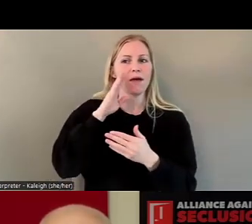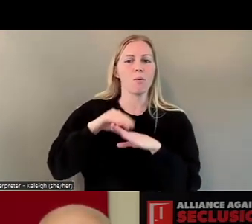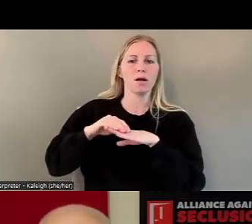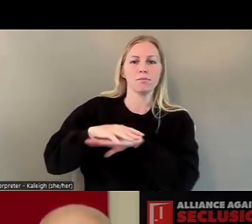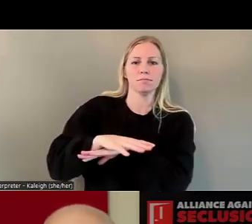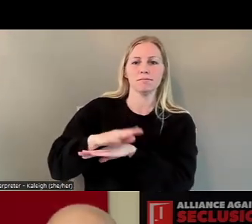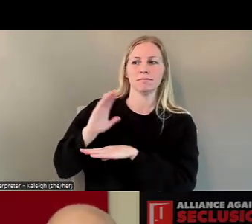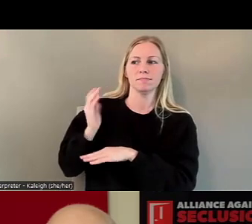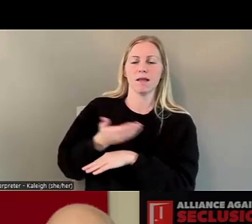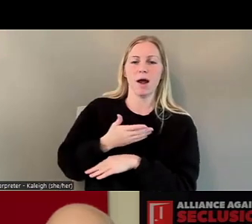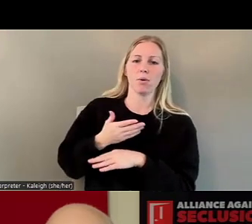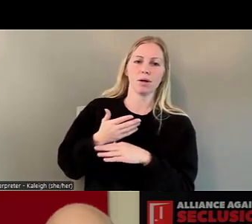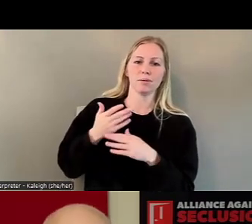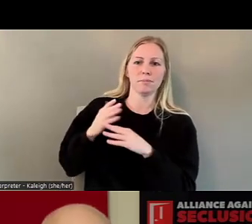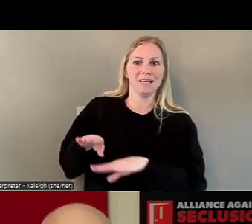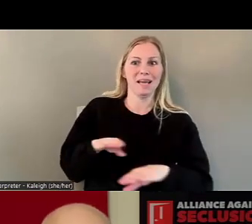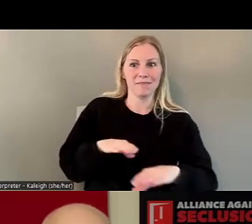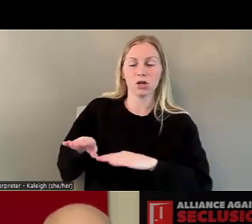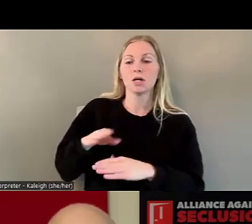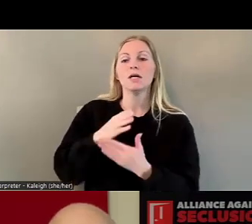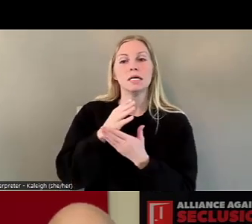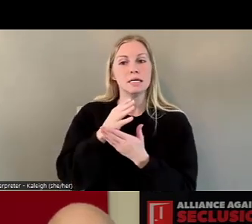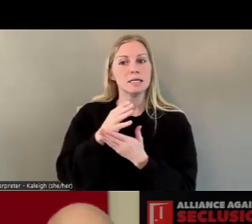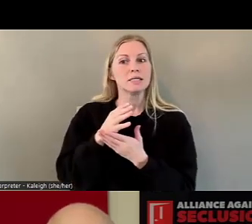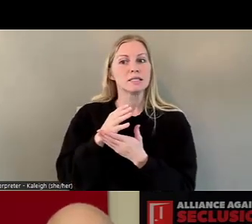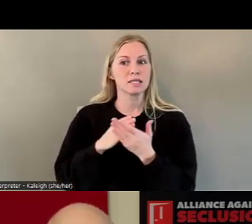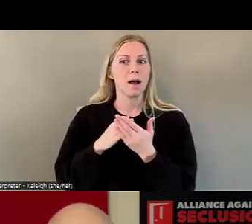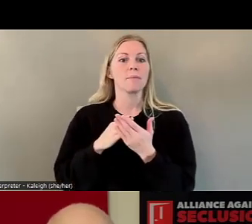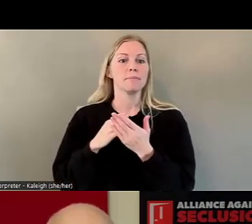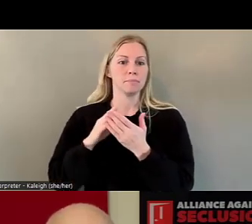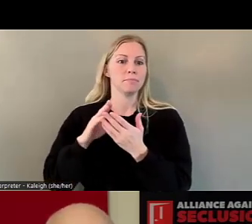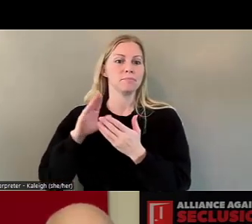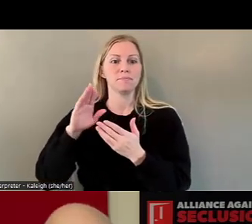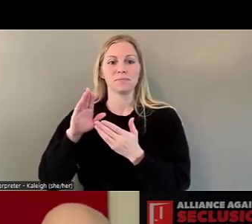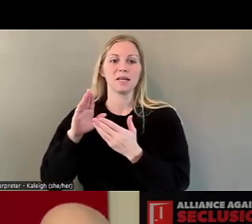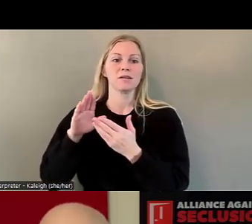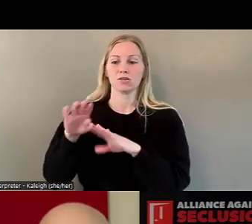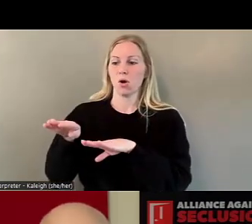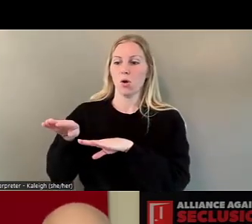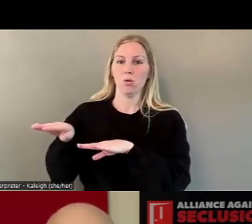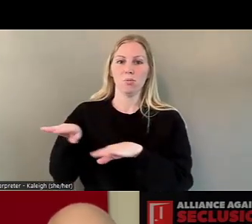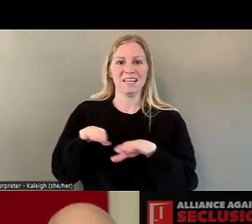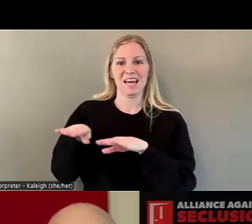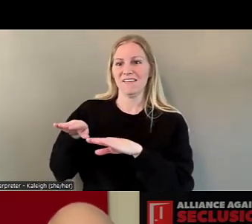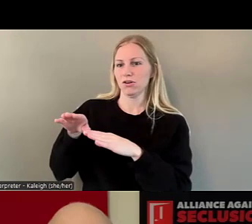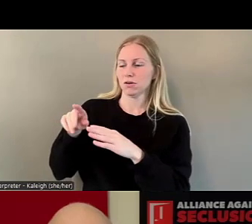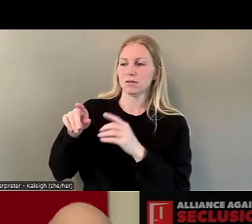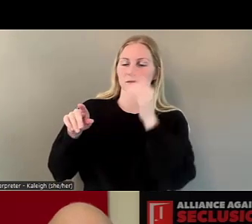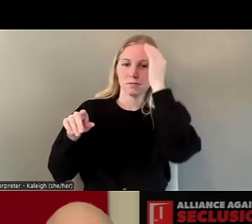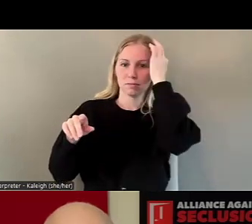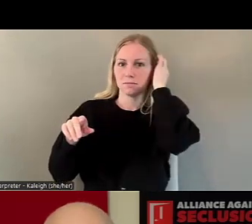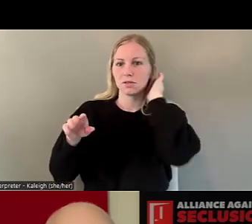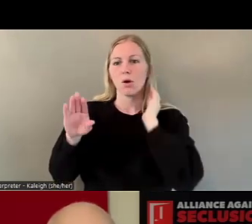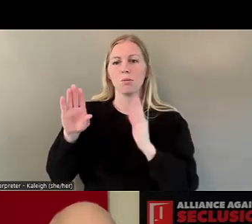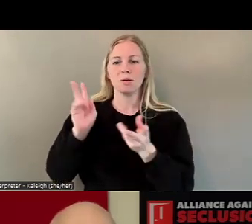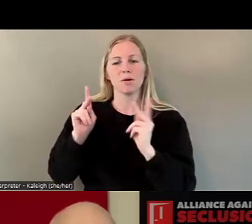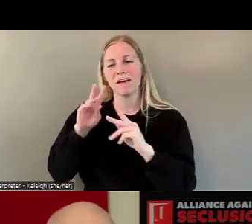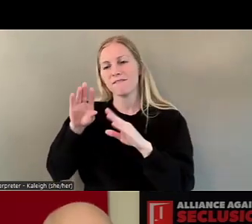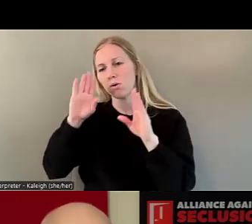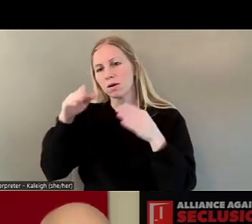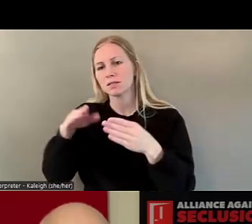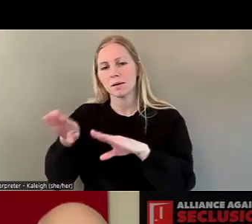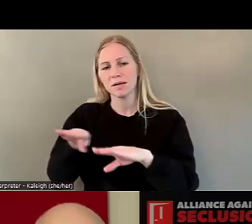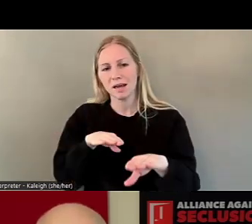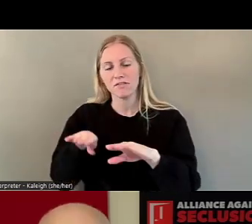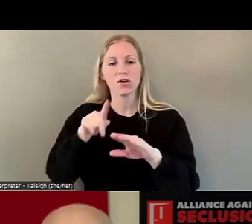are people that are kind of strict behaviorists that believe you can train a person to do anything with the right kind of conditioning